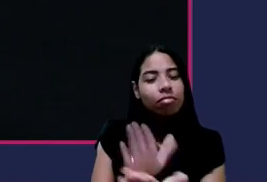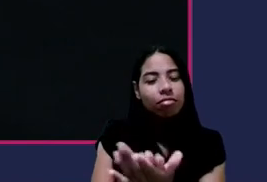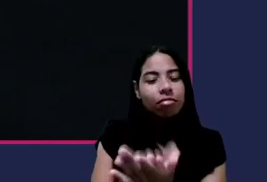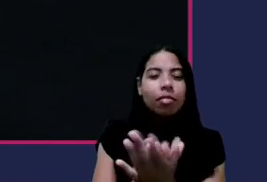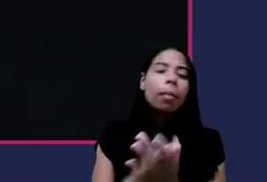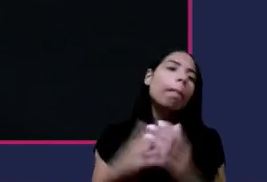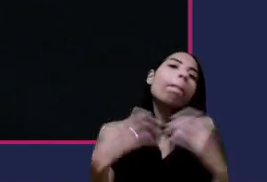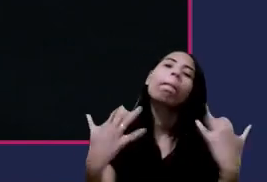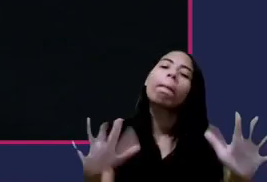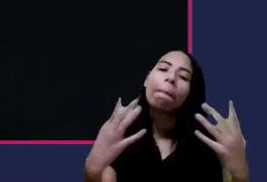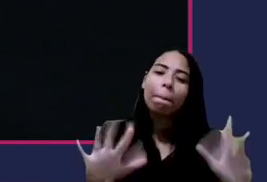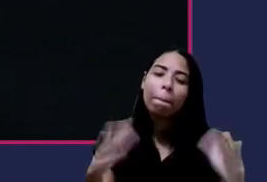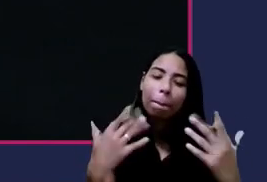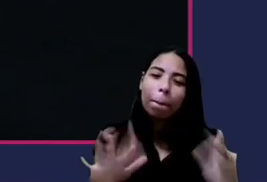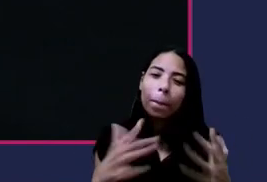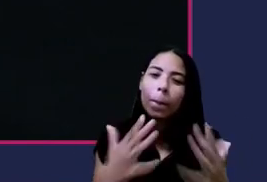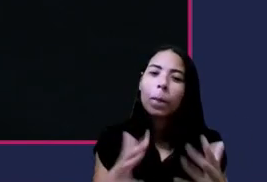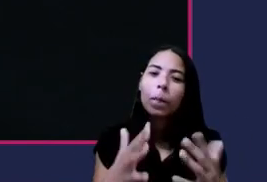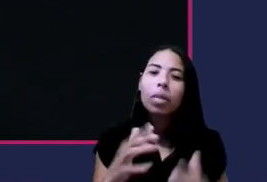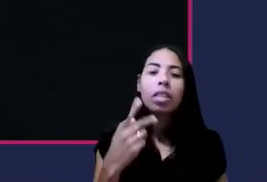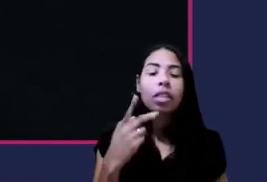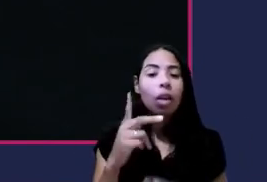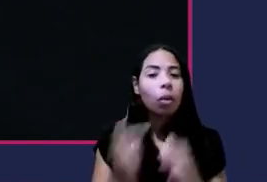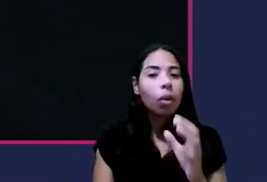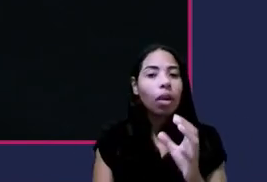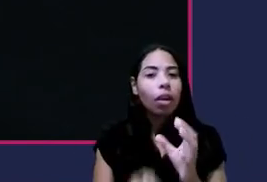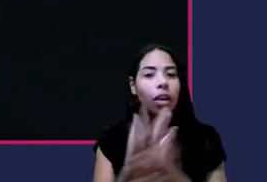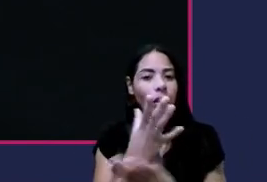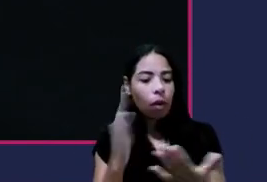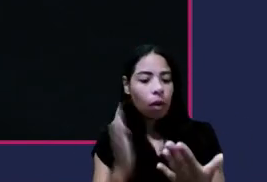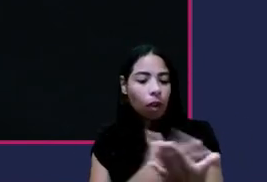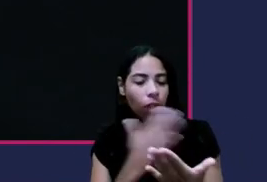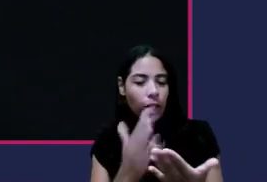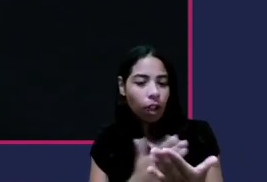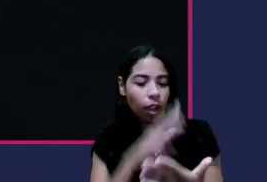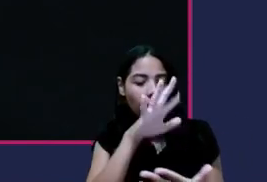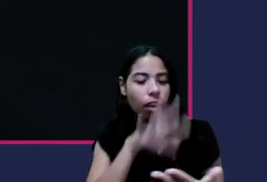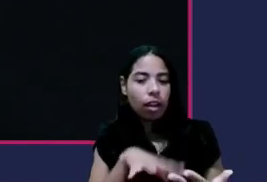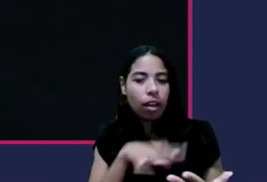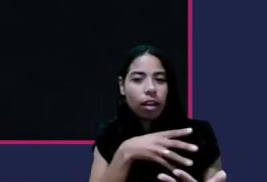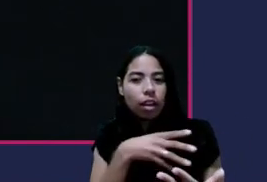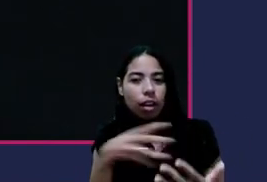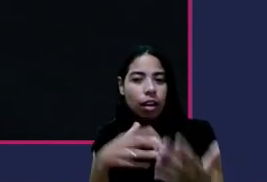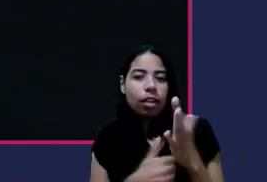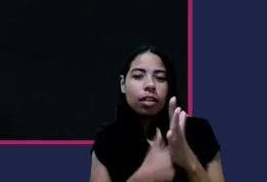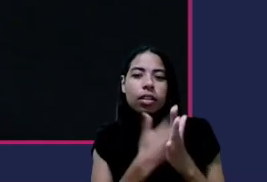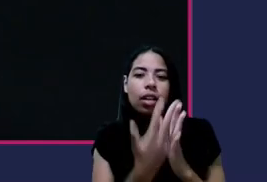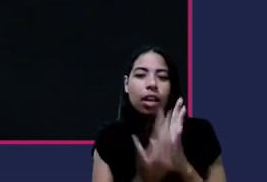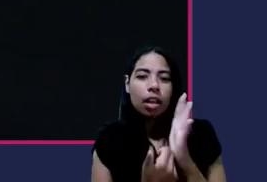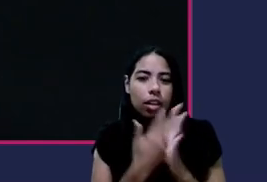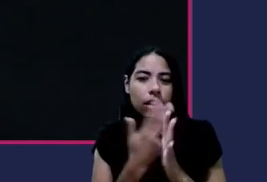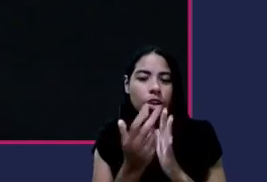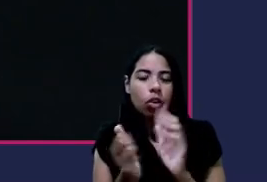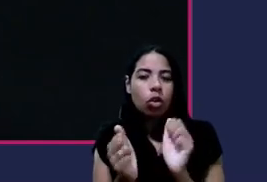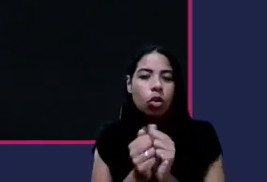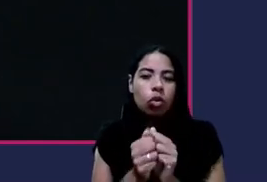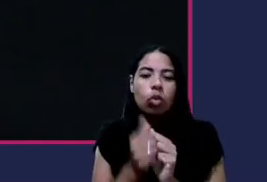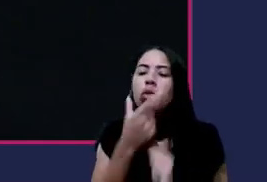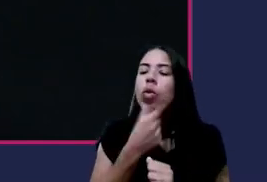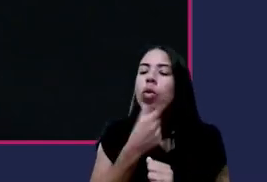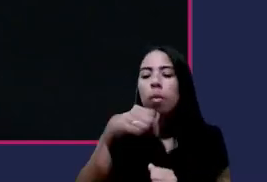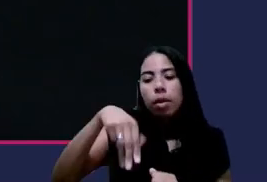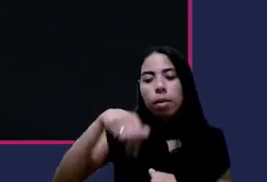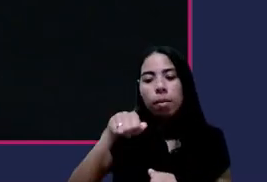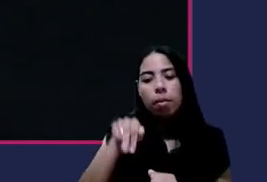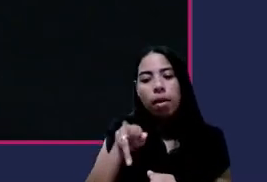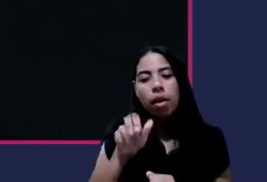And I want to immediately congratulate you on your comic, which was done in partnership